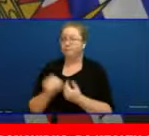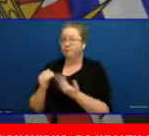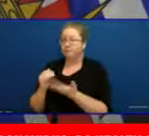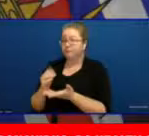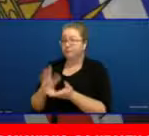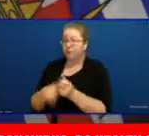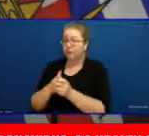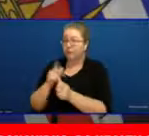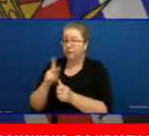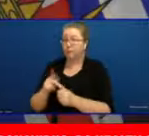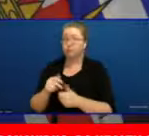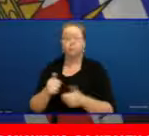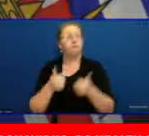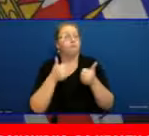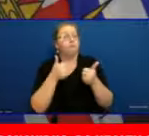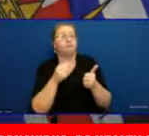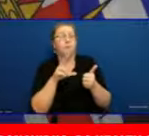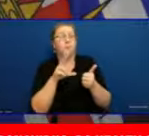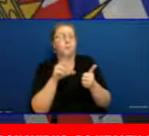Do you have a follow-up, Brenna?